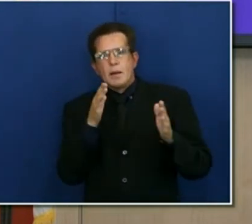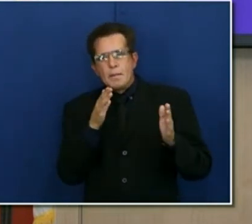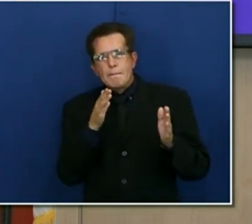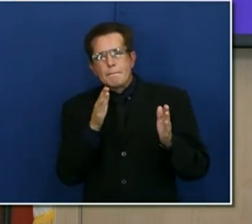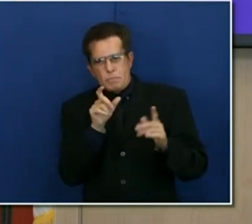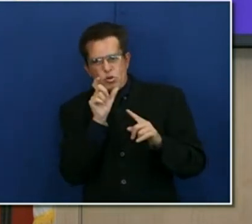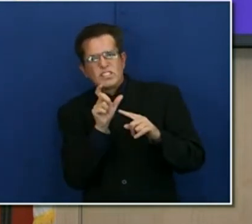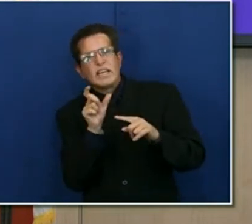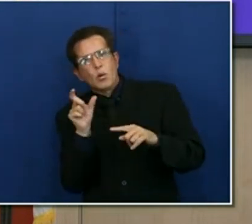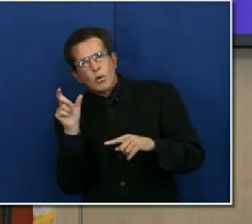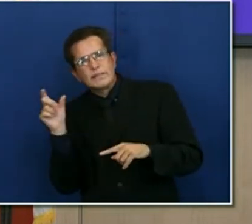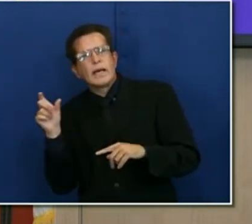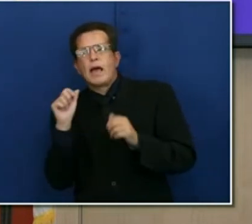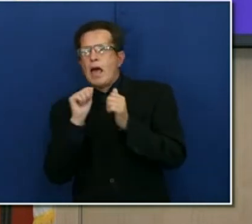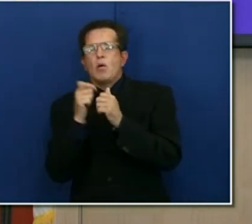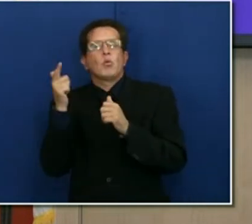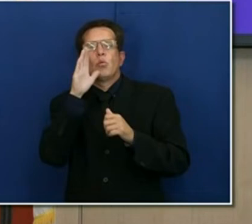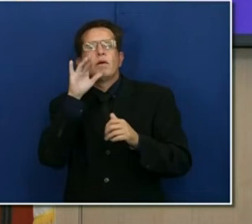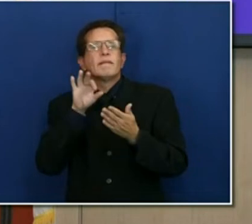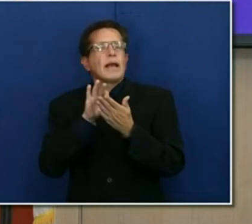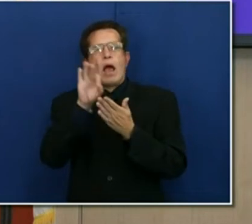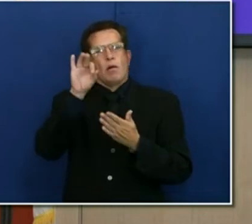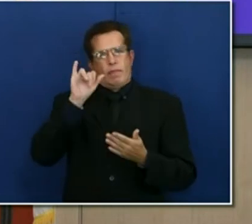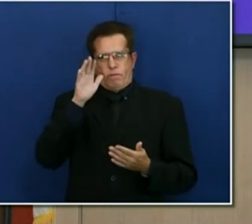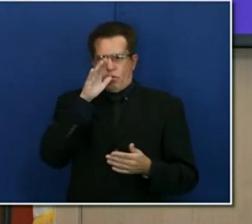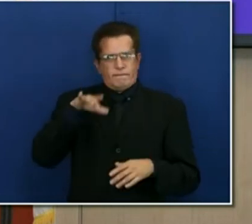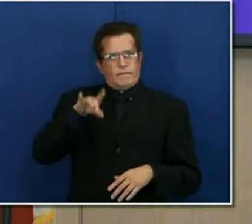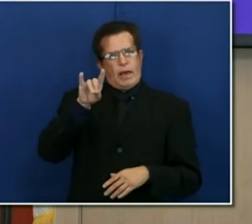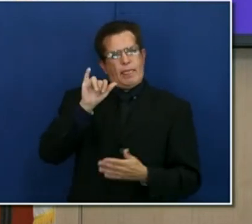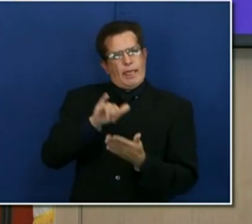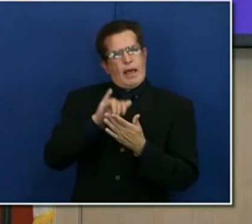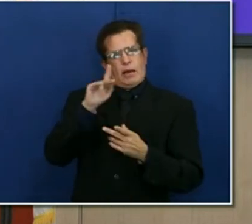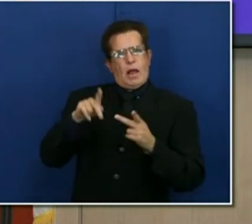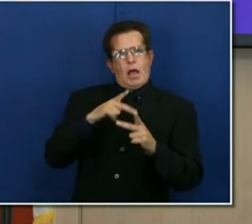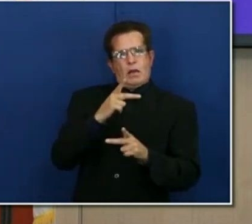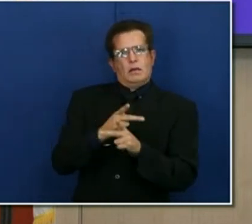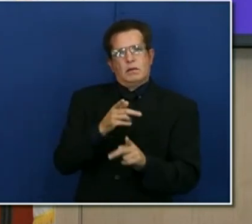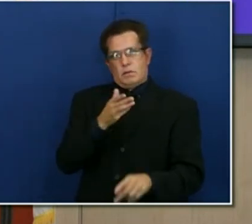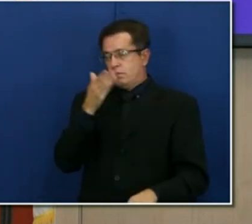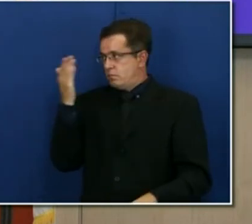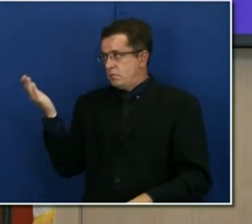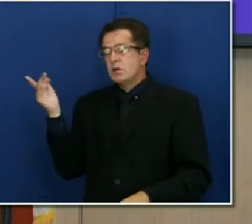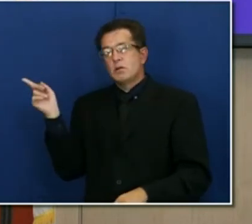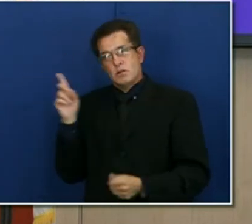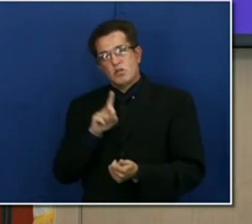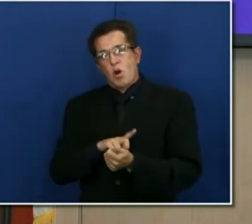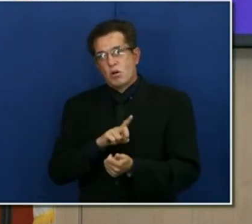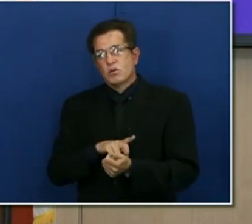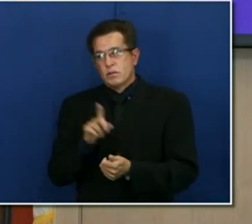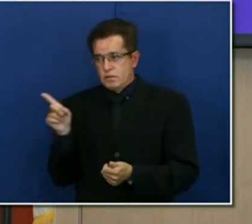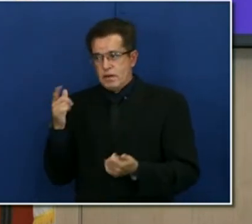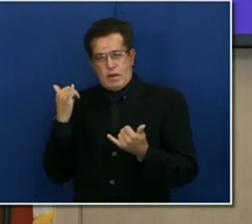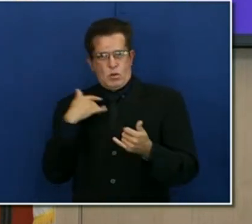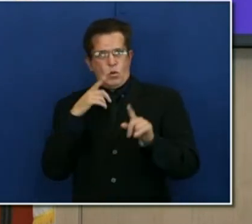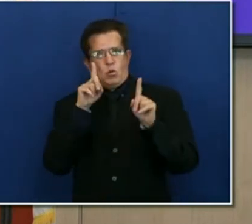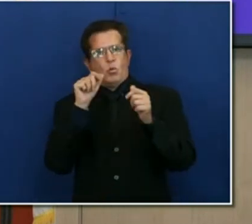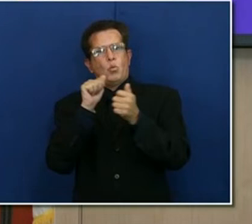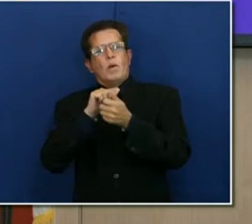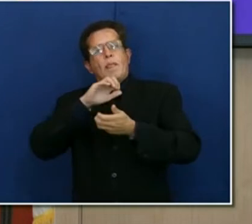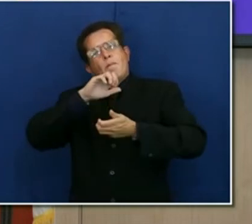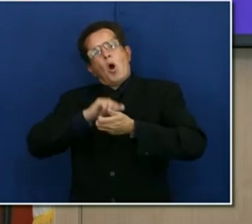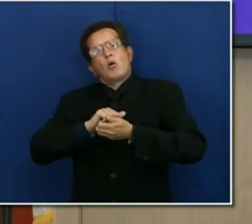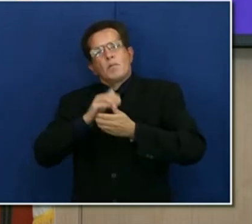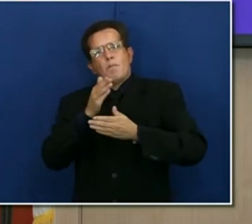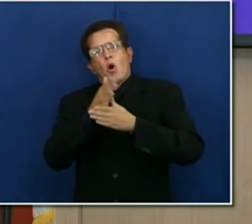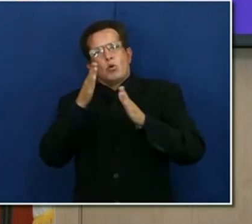use that investment. Well, you know, currently we are working with some partners in the community, most